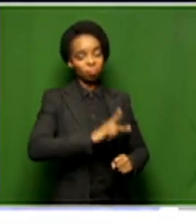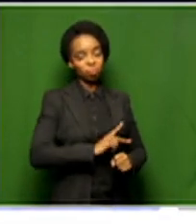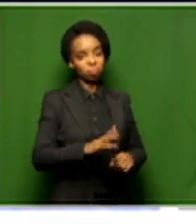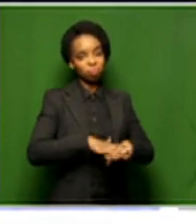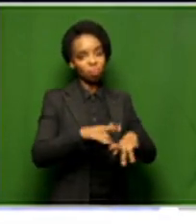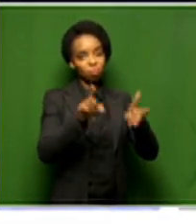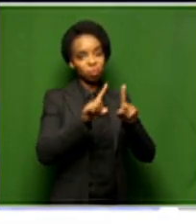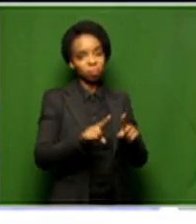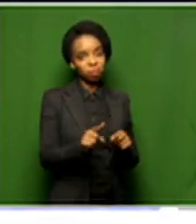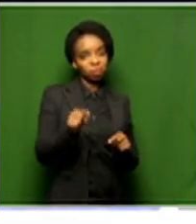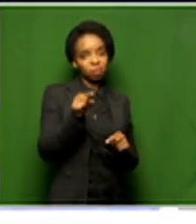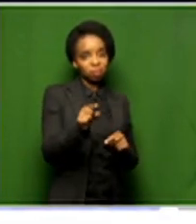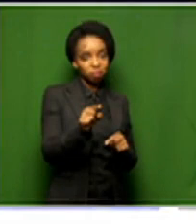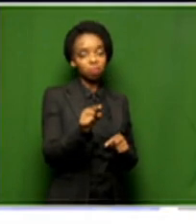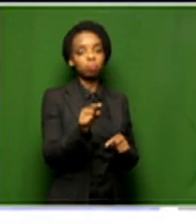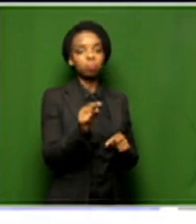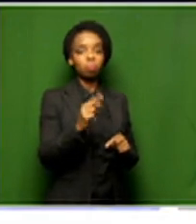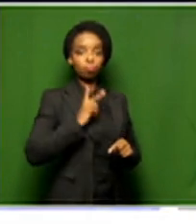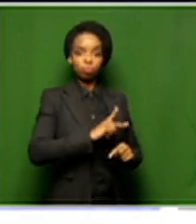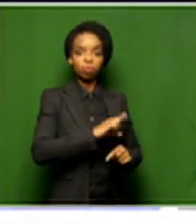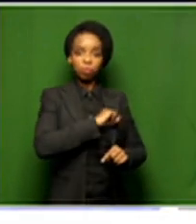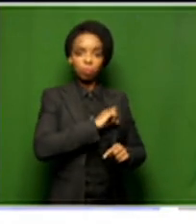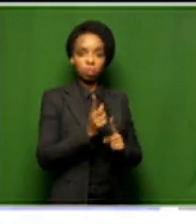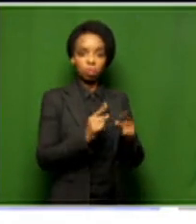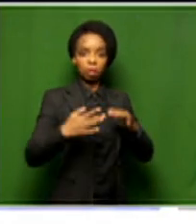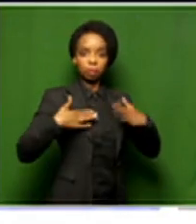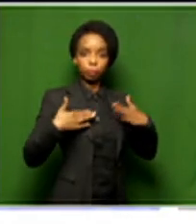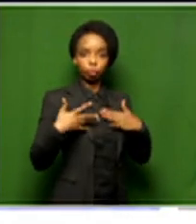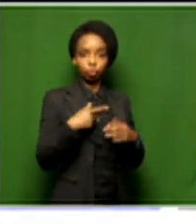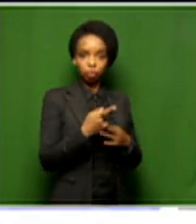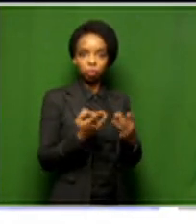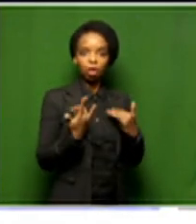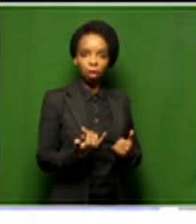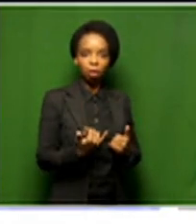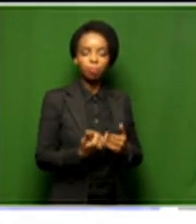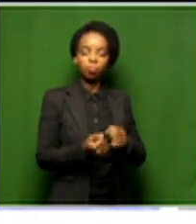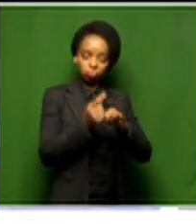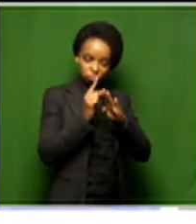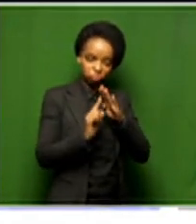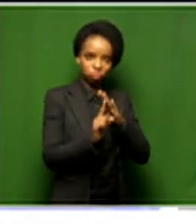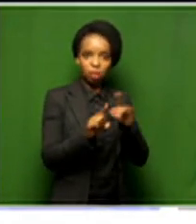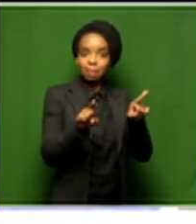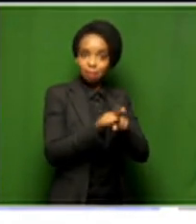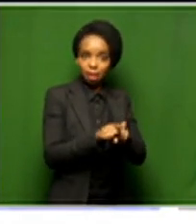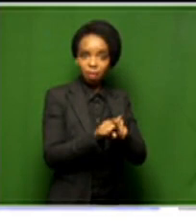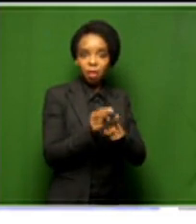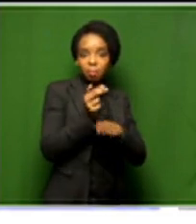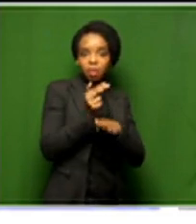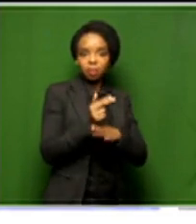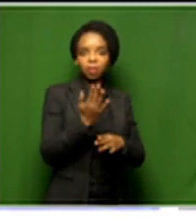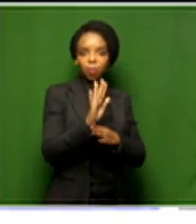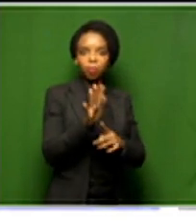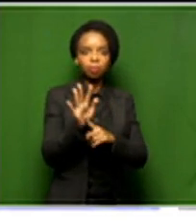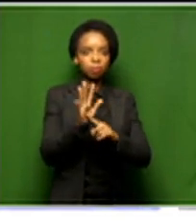popular president who still commands a lot of respect and admiration. To go out there, the media obviously will also create a little bit of